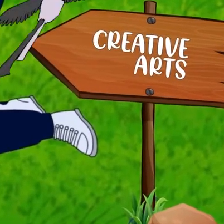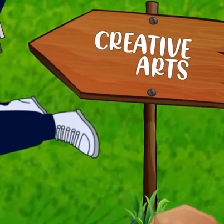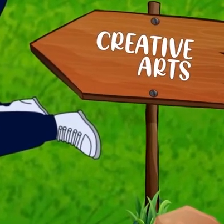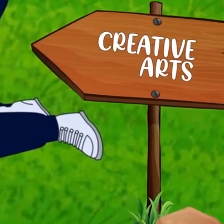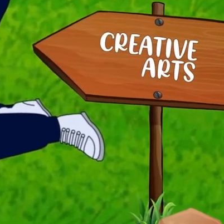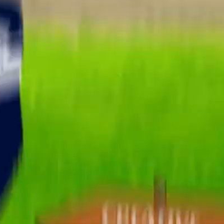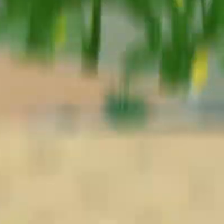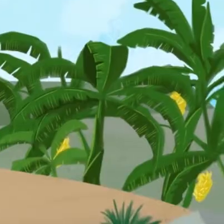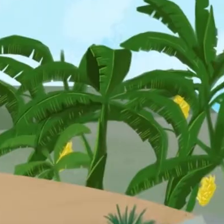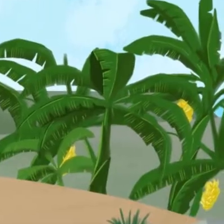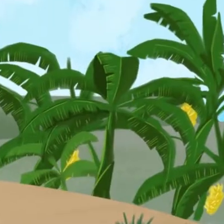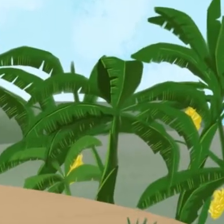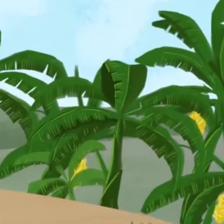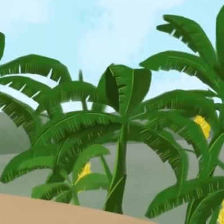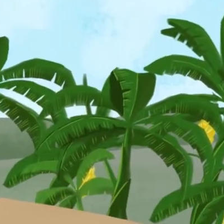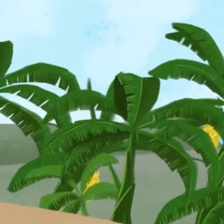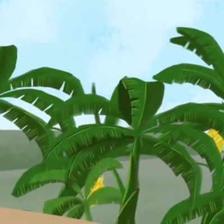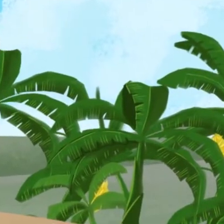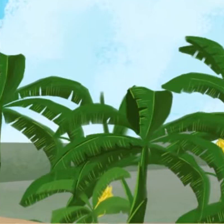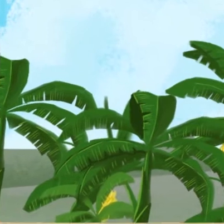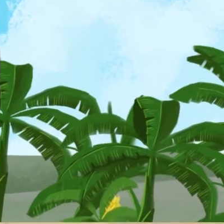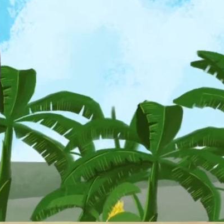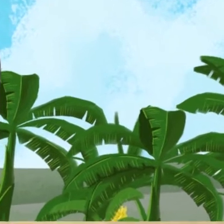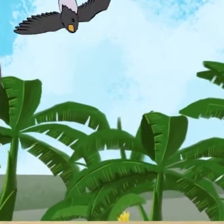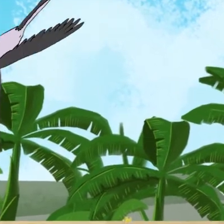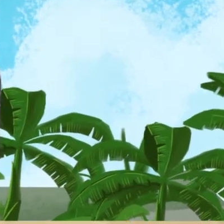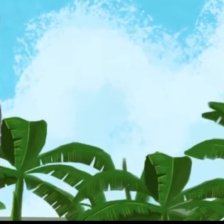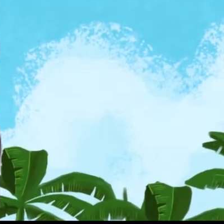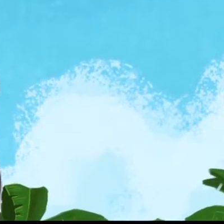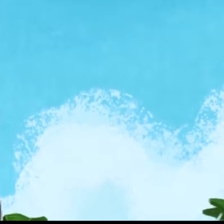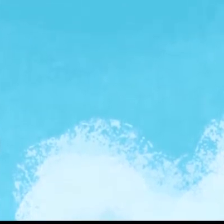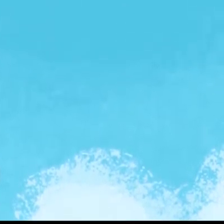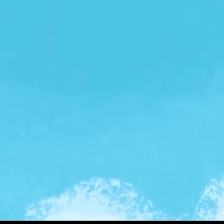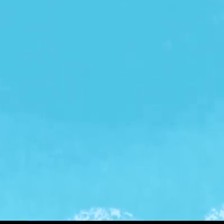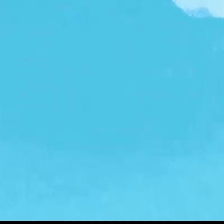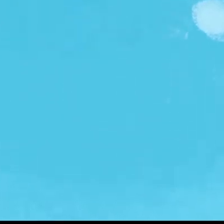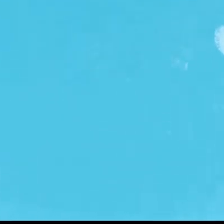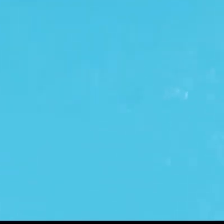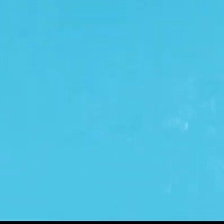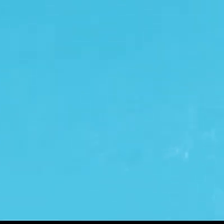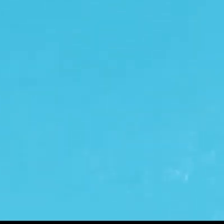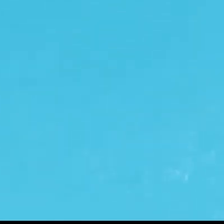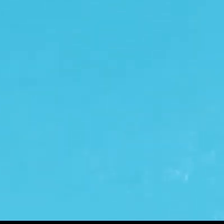friend, we love to learn. We are happy every time.